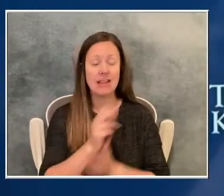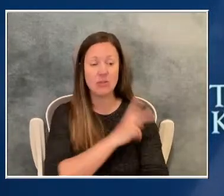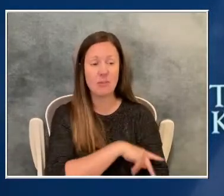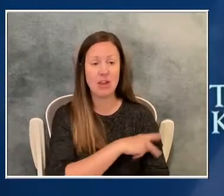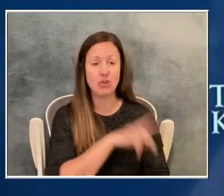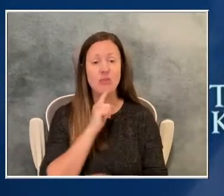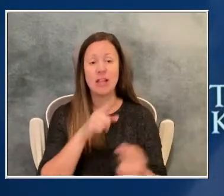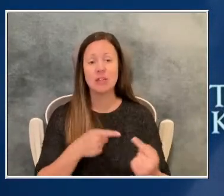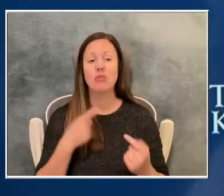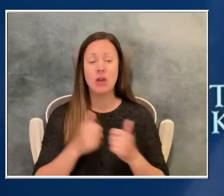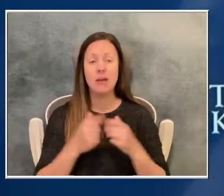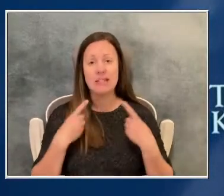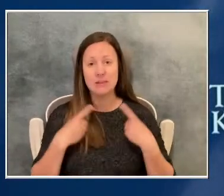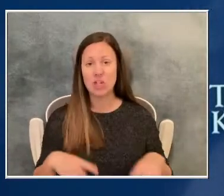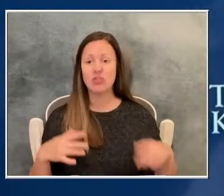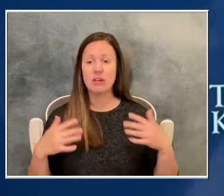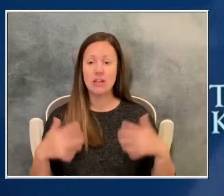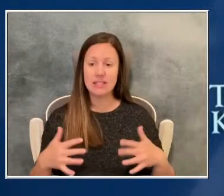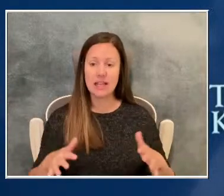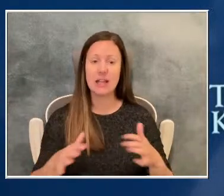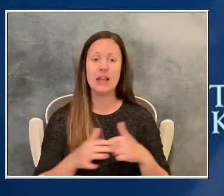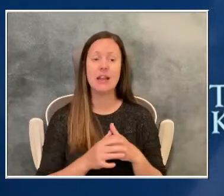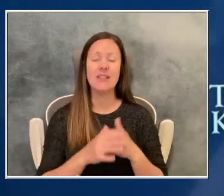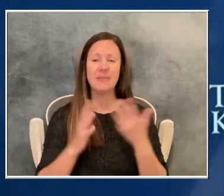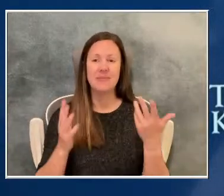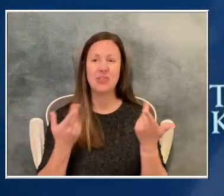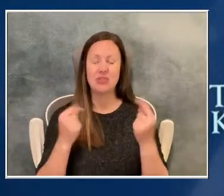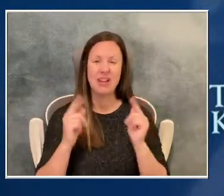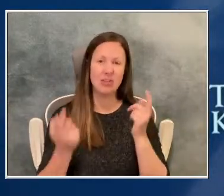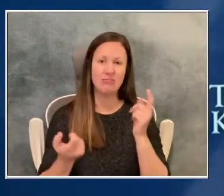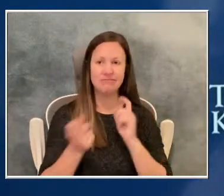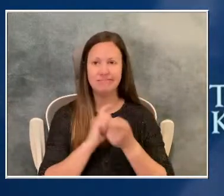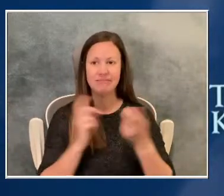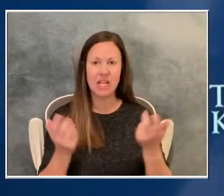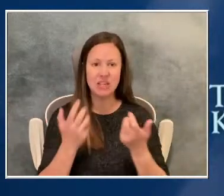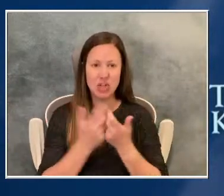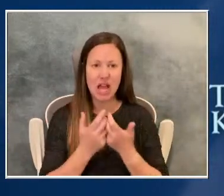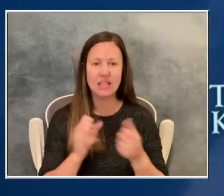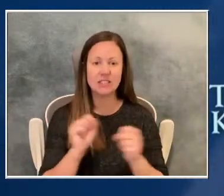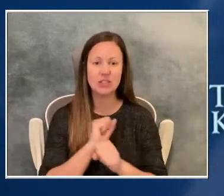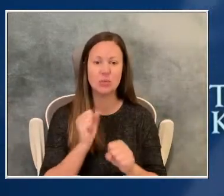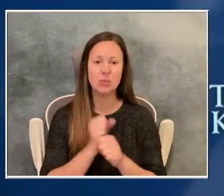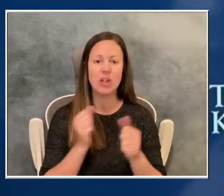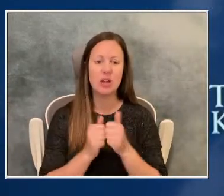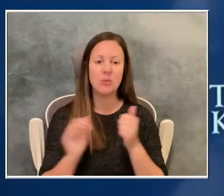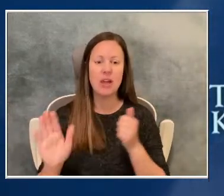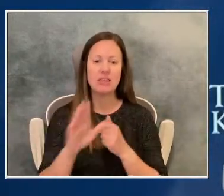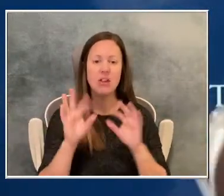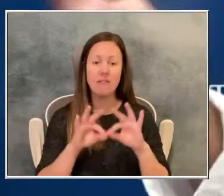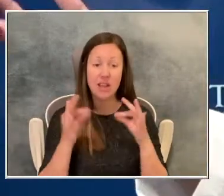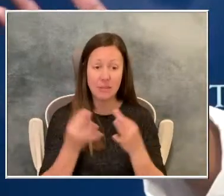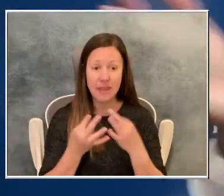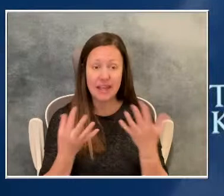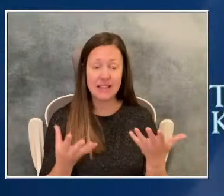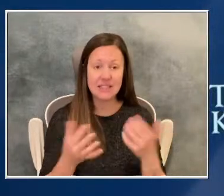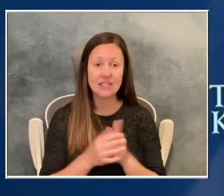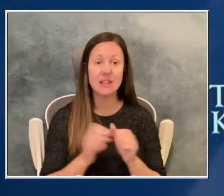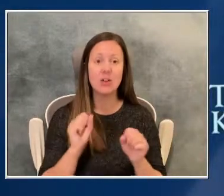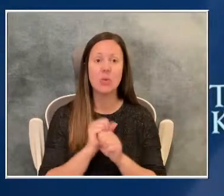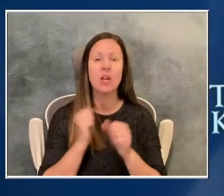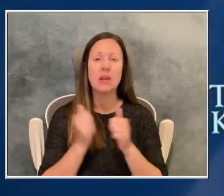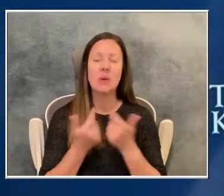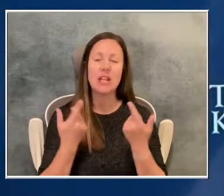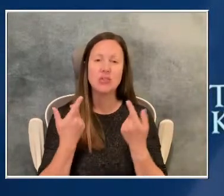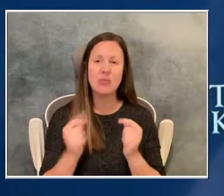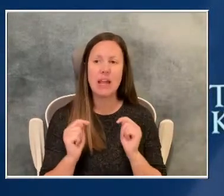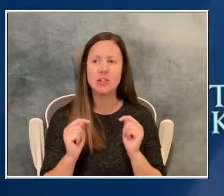depression, anxiety, adjusting, you know, working with their families, with navigating, you know, just all